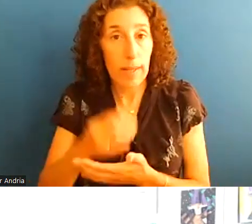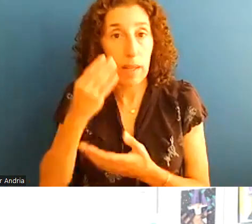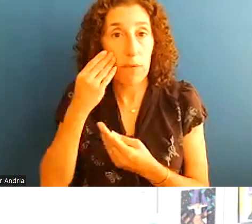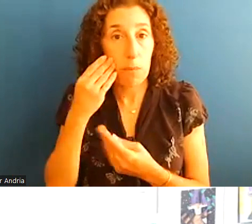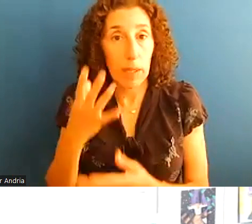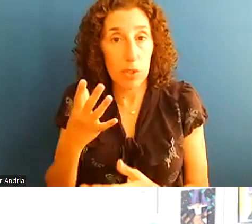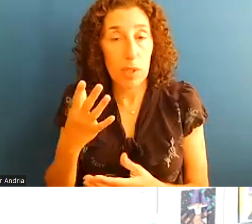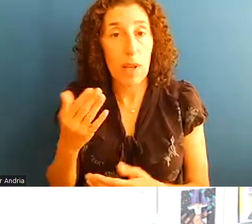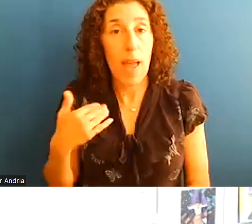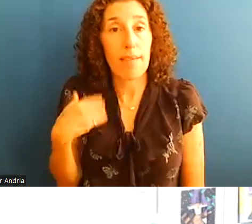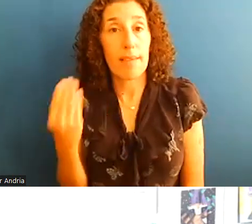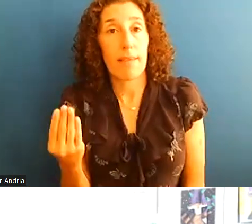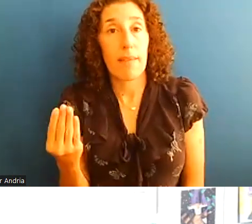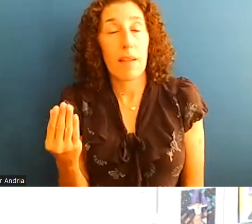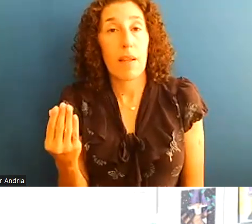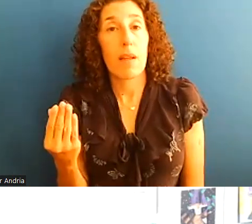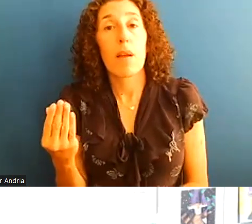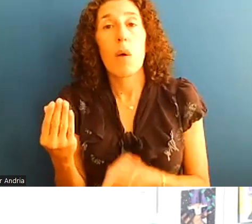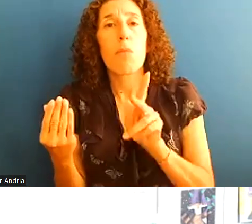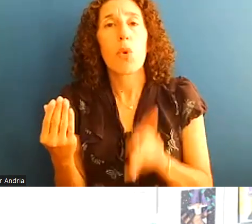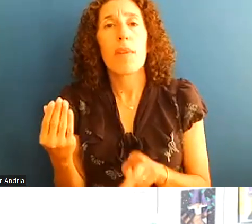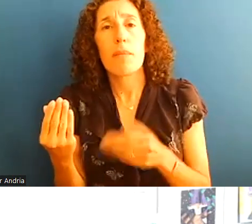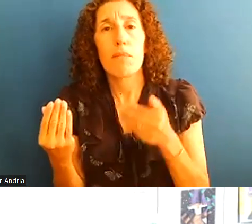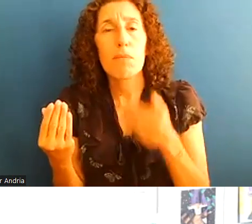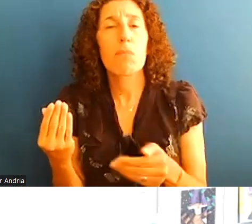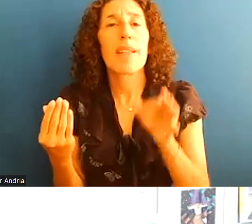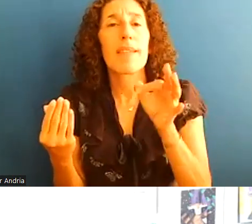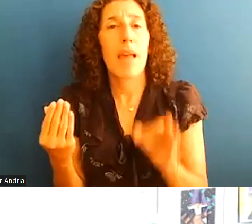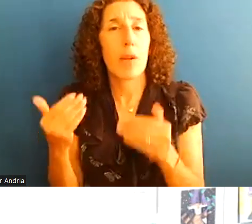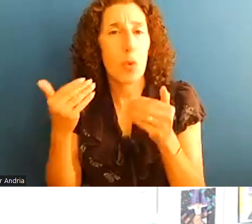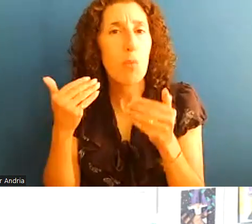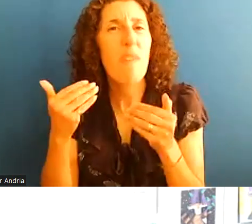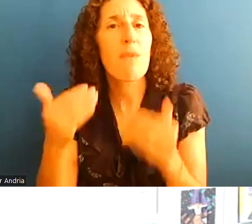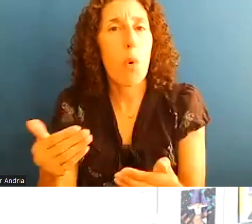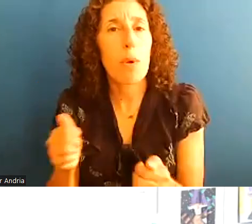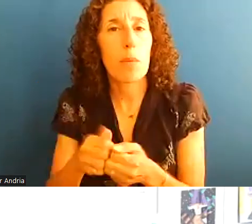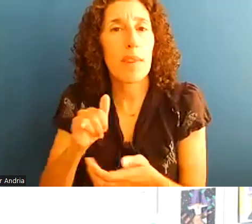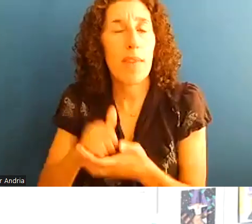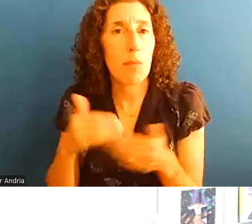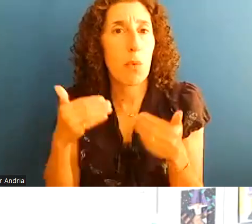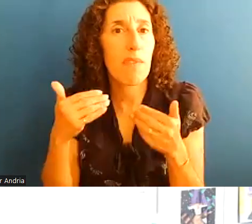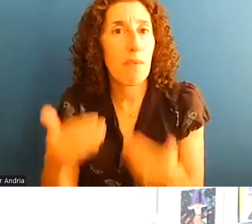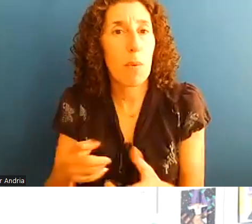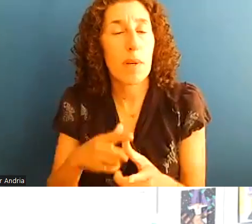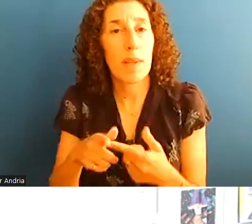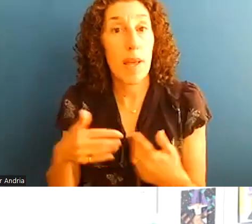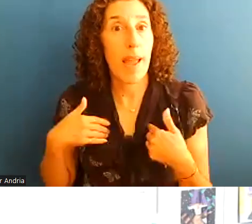misunderstanding that their test will be submitted for DNA under anonymous